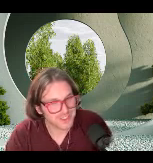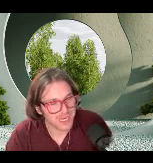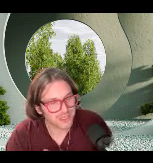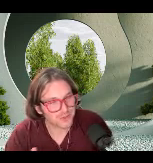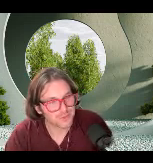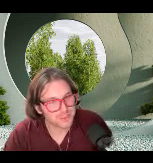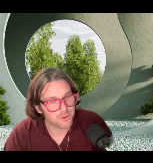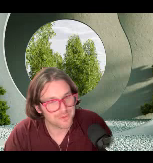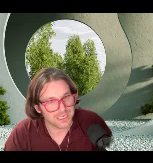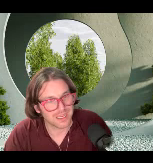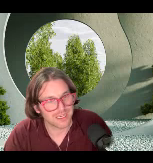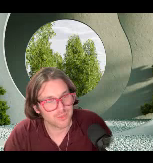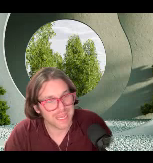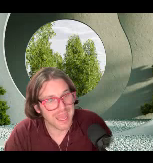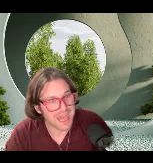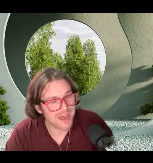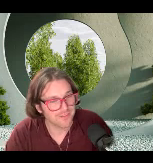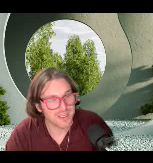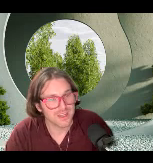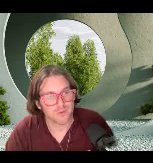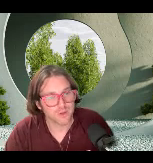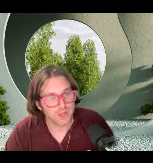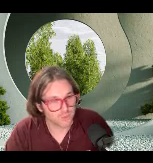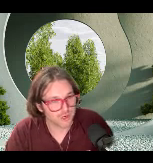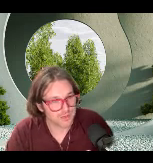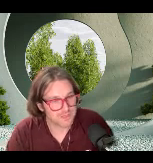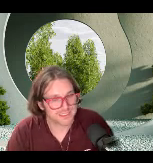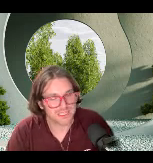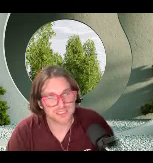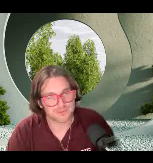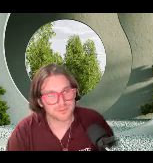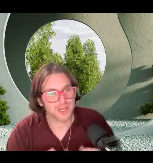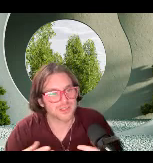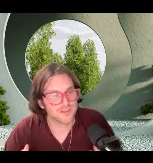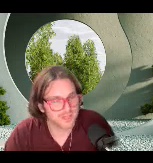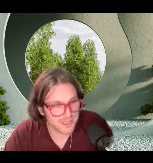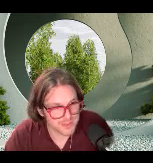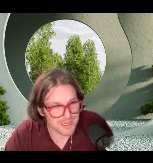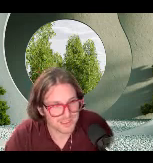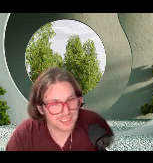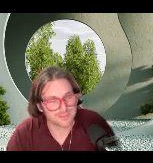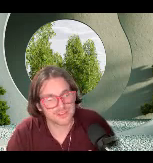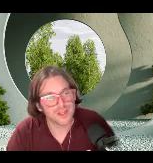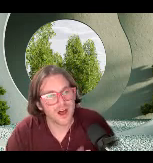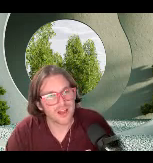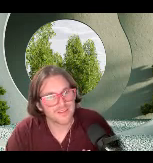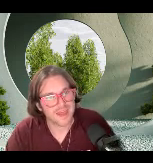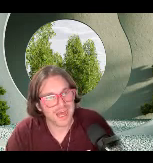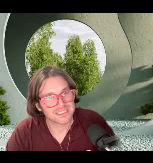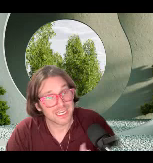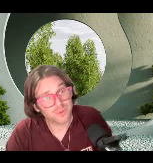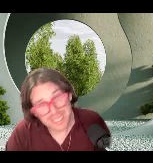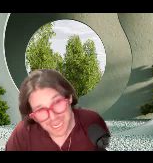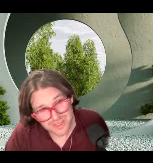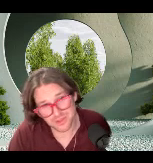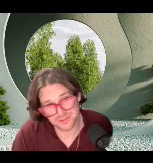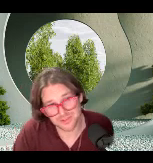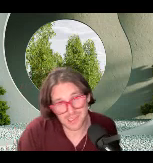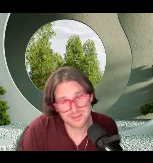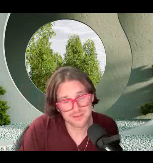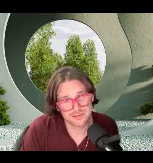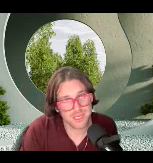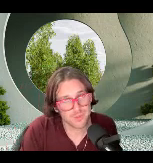we illustrate through multiple media? Can we have the written word be accessible, but also the videos be accessible, all of that content? And if we can